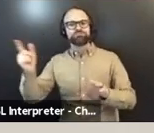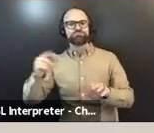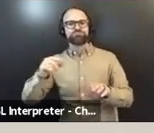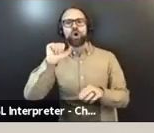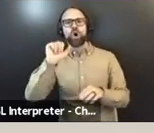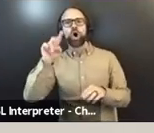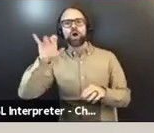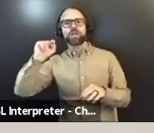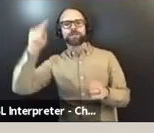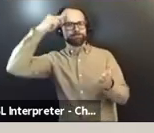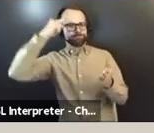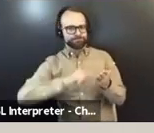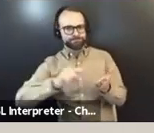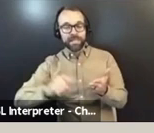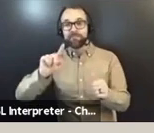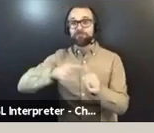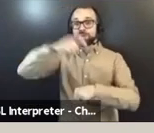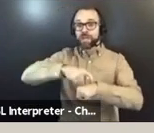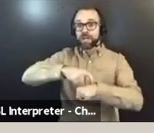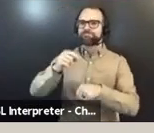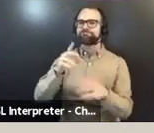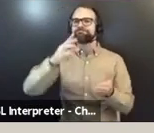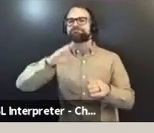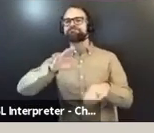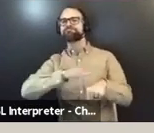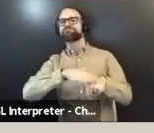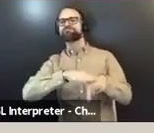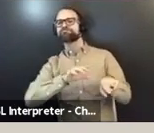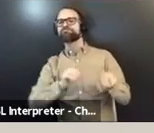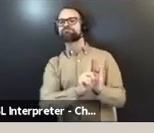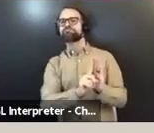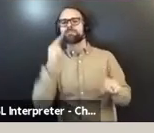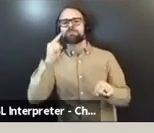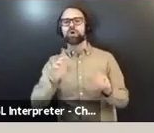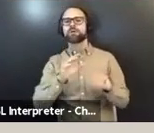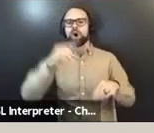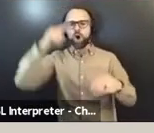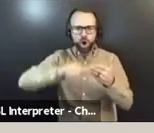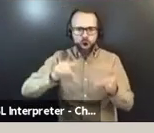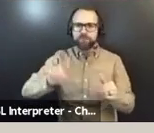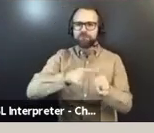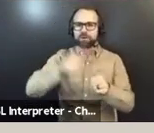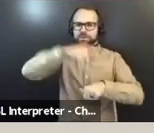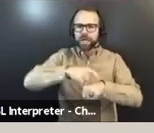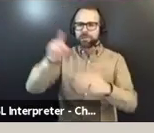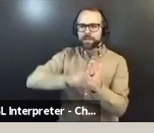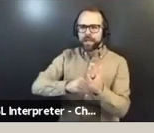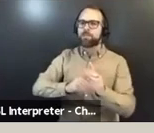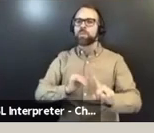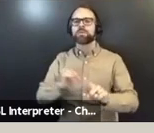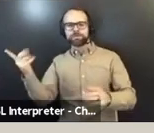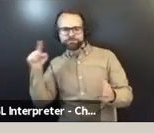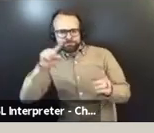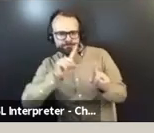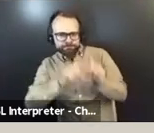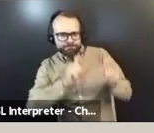claimant, you have a very high chance of getting flagged for an FTCAS. An FTCAS is a first-time claimant audit review where they would actually come out to educate you on the